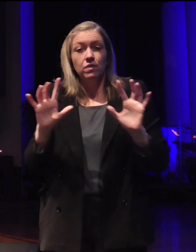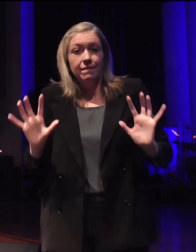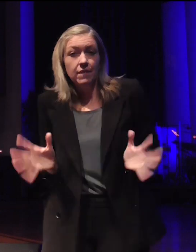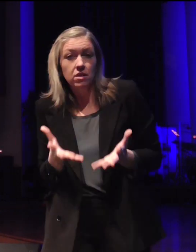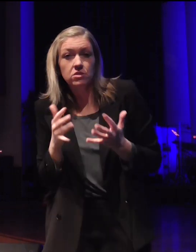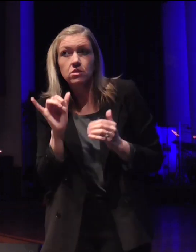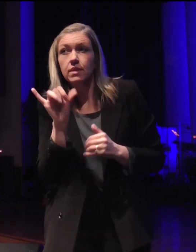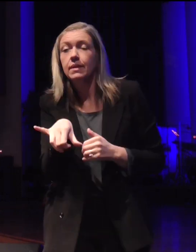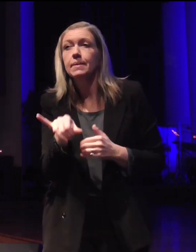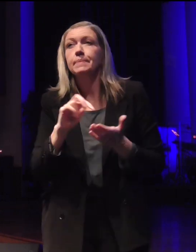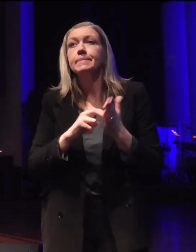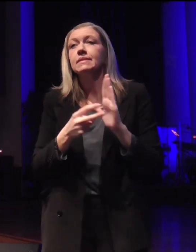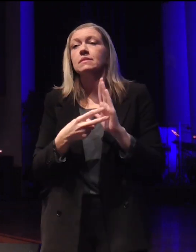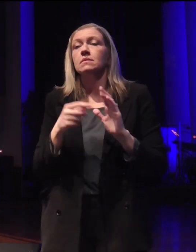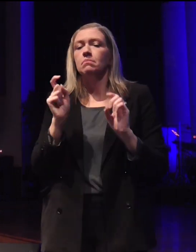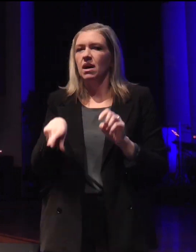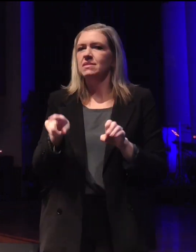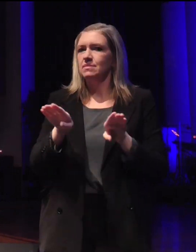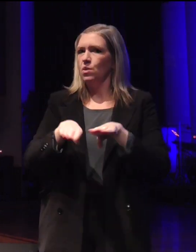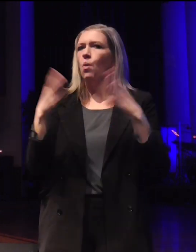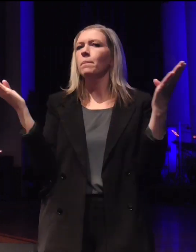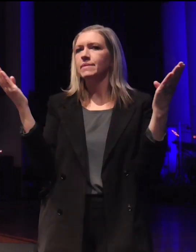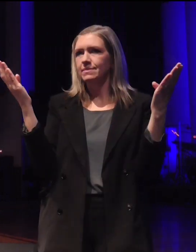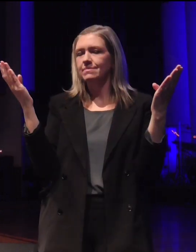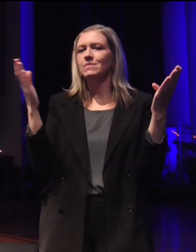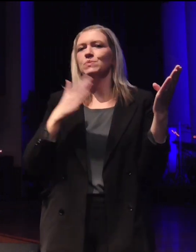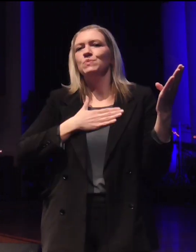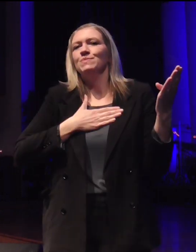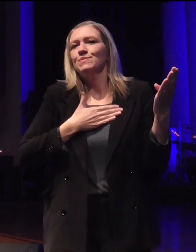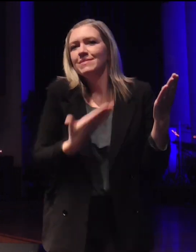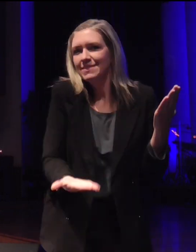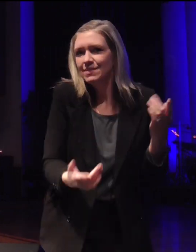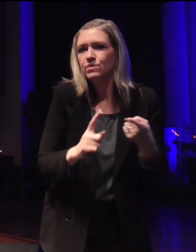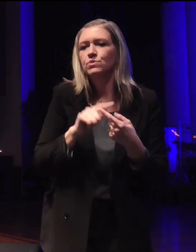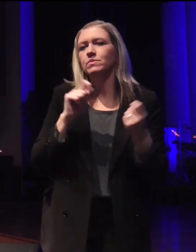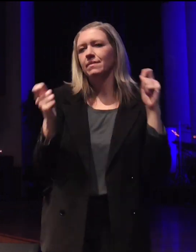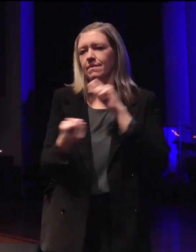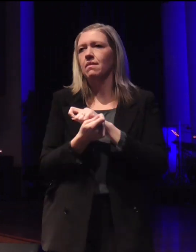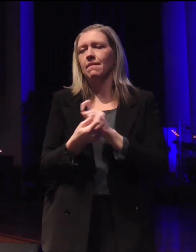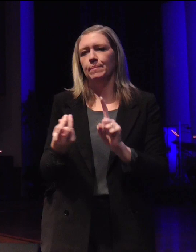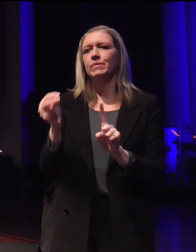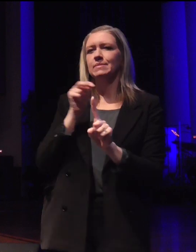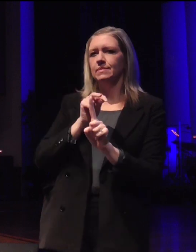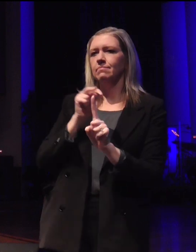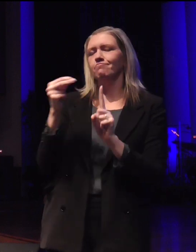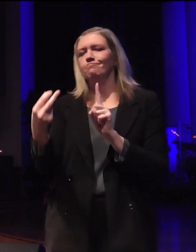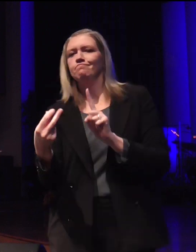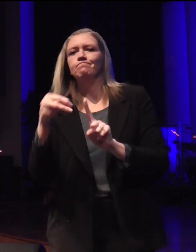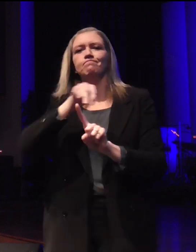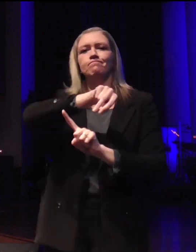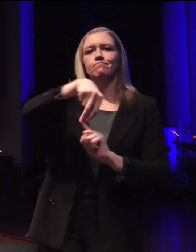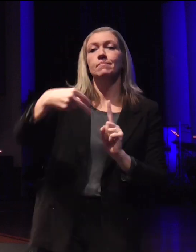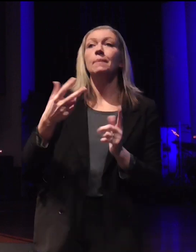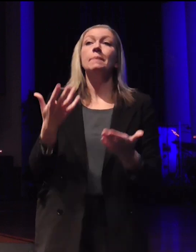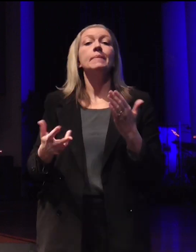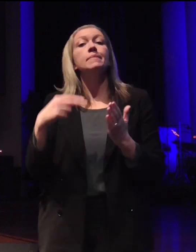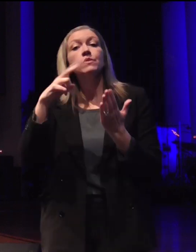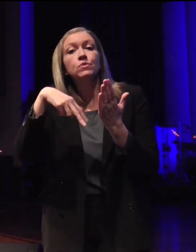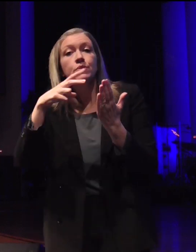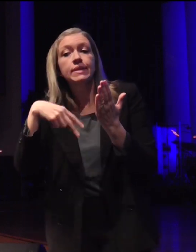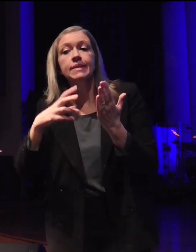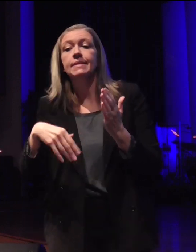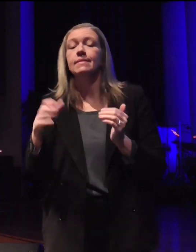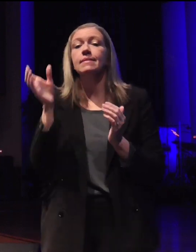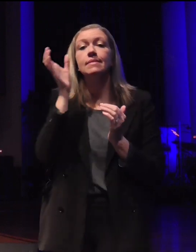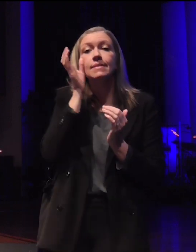it requires being open to evolving our perspective. Maybe things like reading, listening